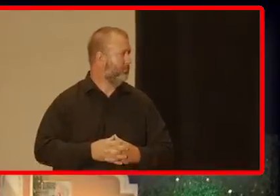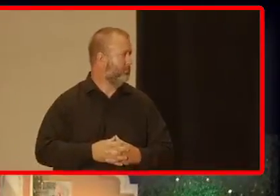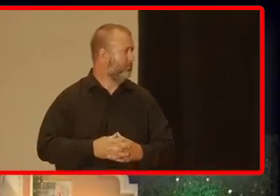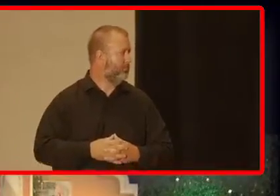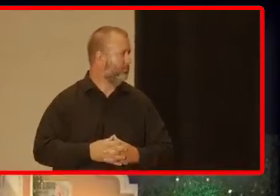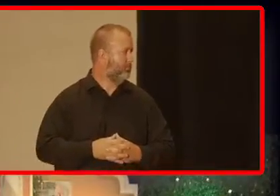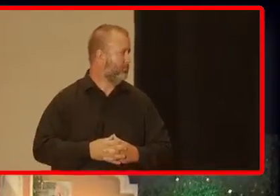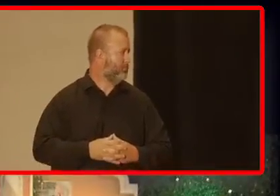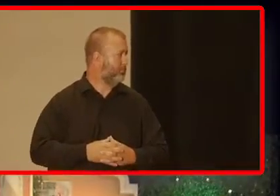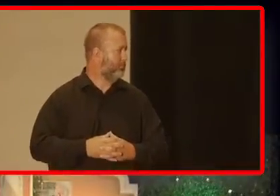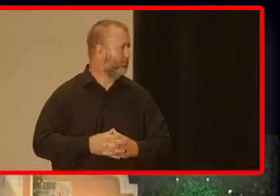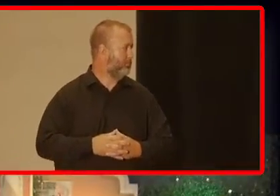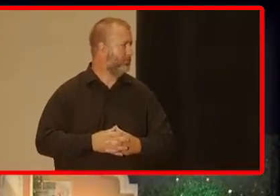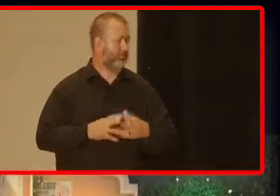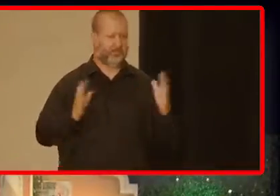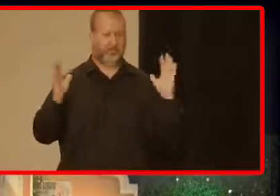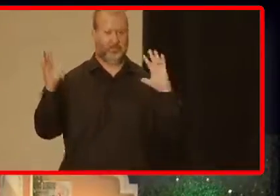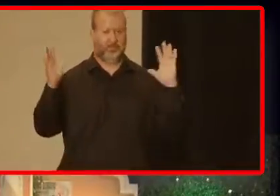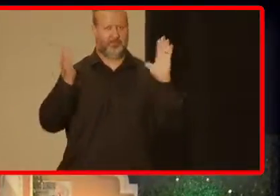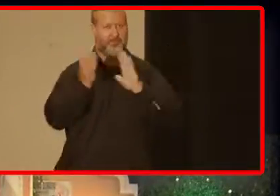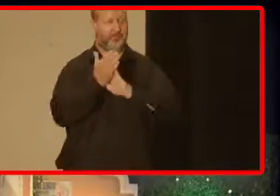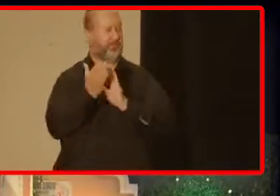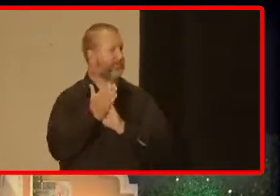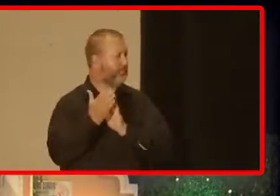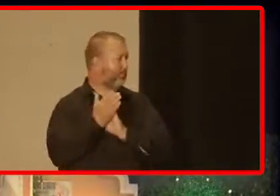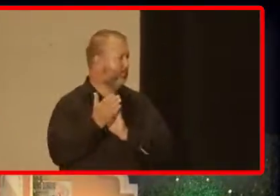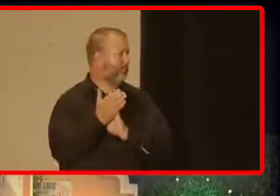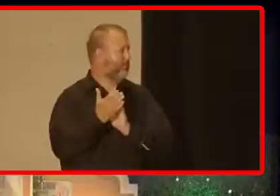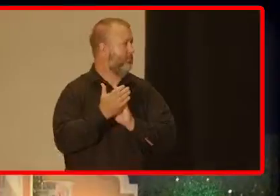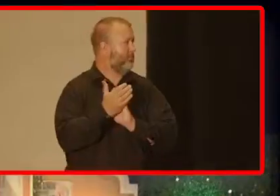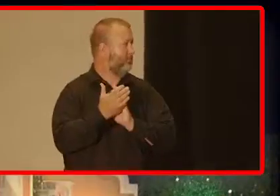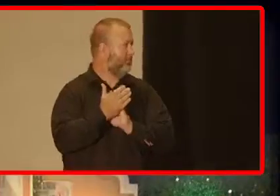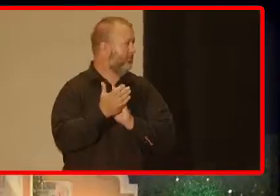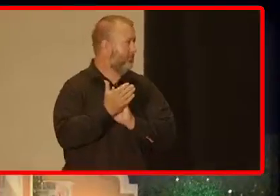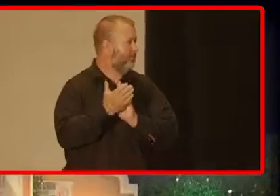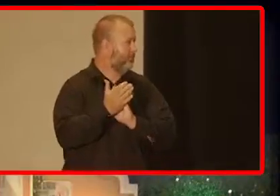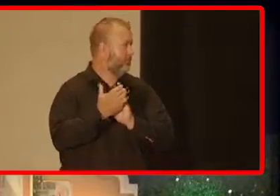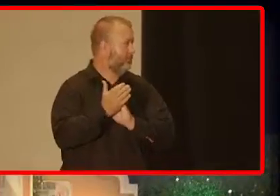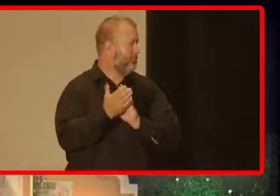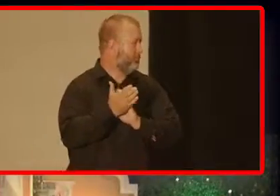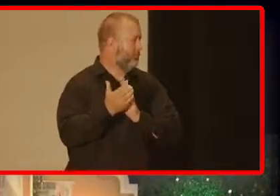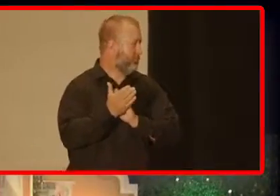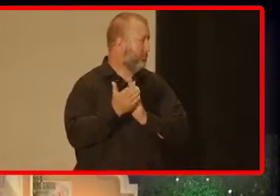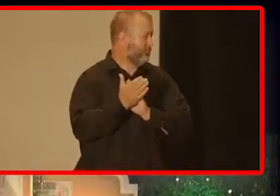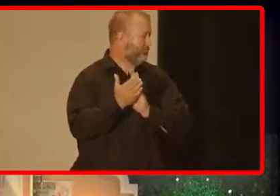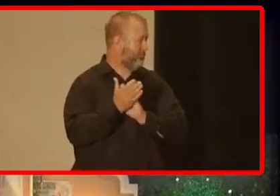Yeah, that way pictures will go a lot faster when he's here. What's that? Pictures will go a lot faster.